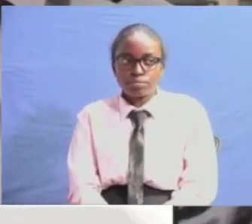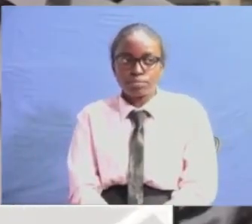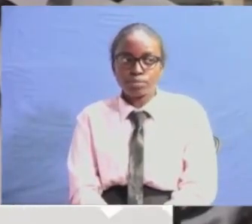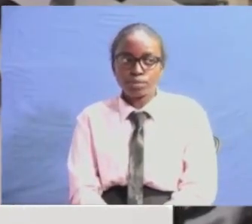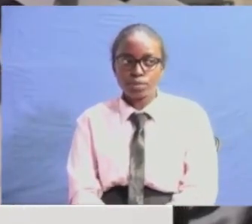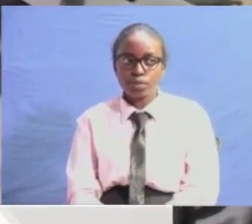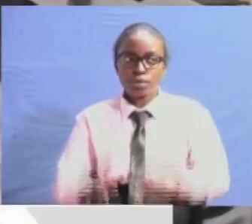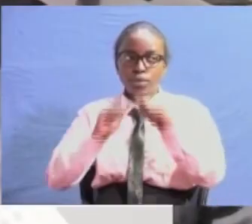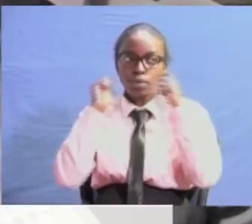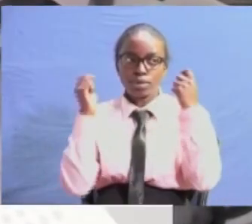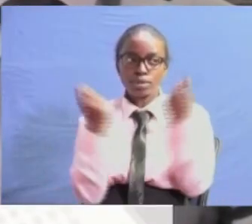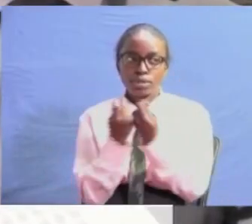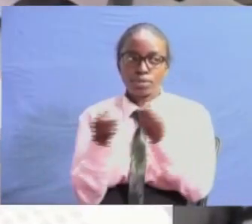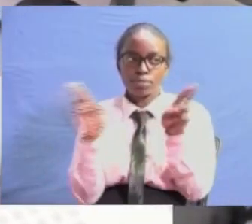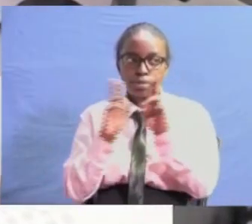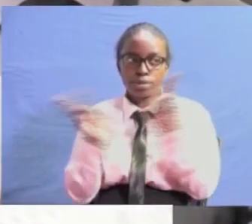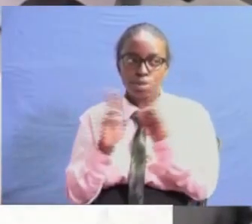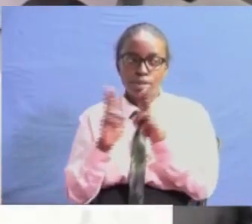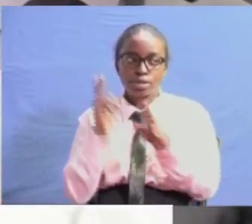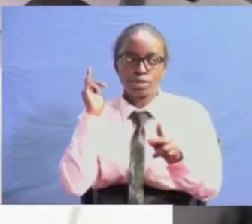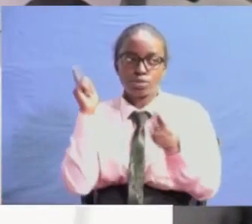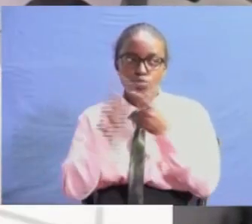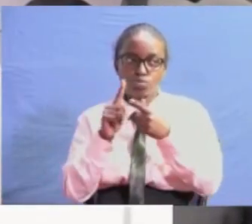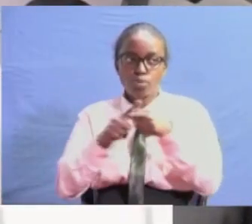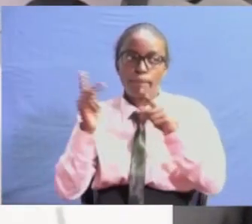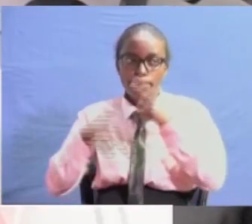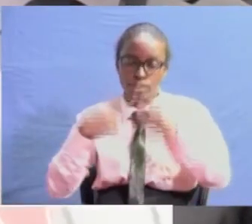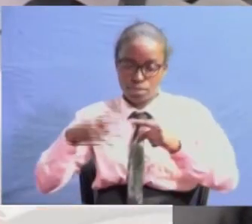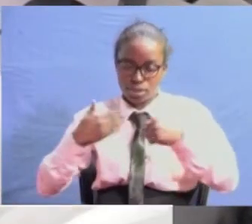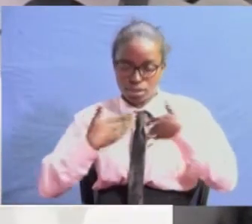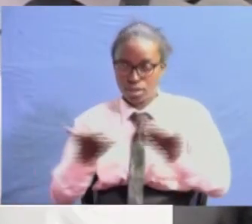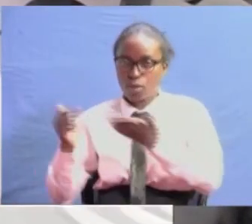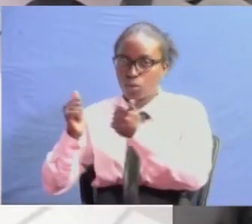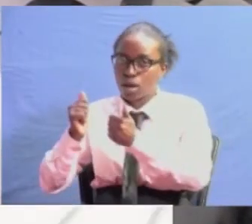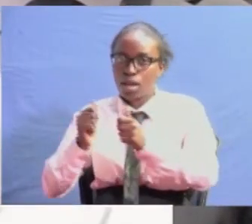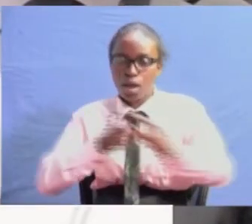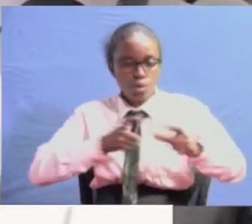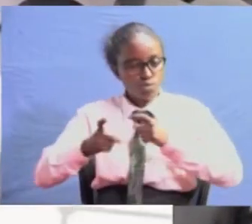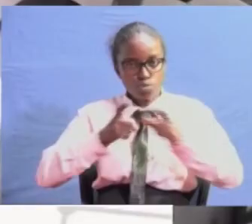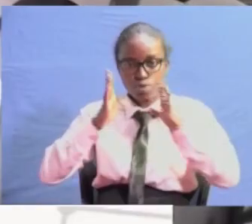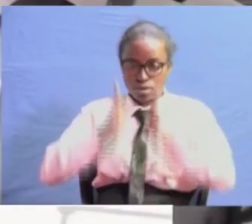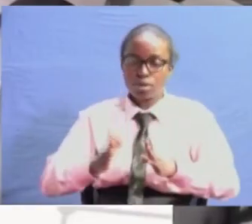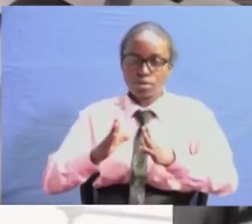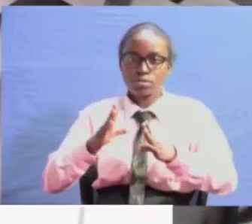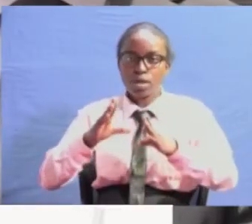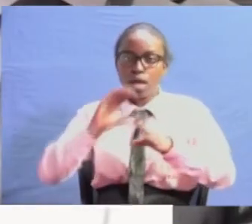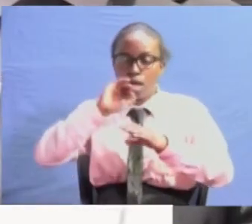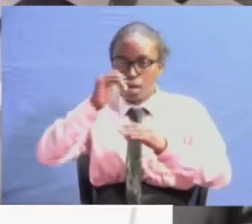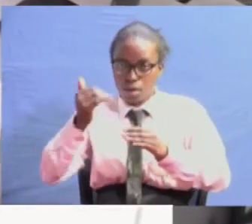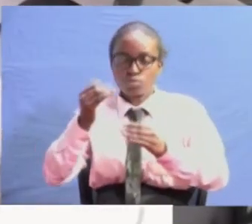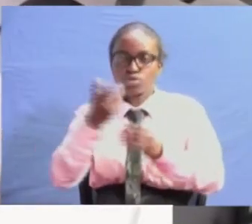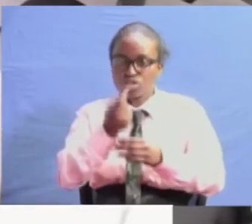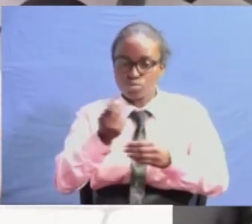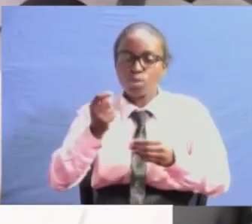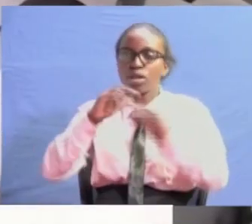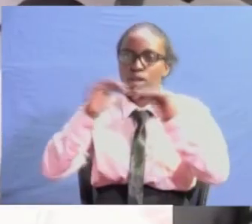Team that is ready to oversee the process. We have coordinators at sub-county level, and the